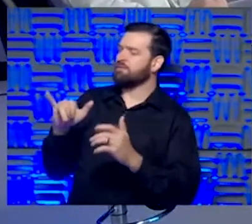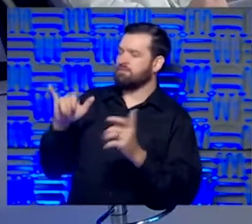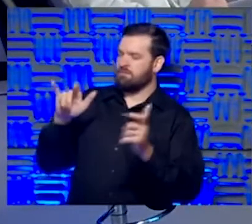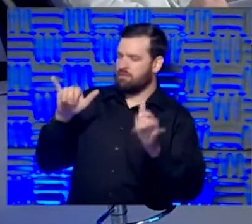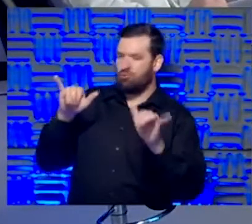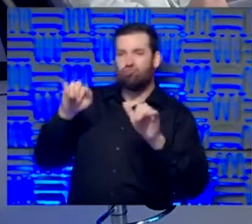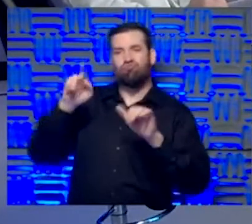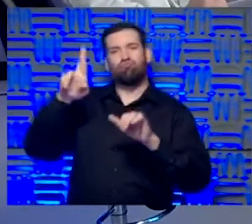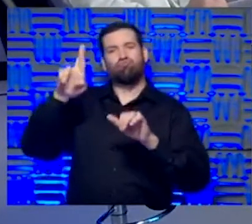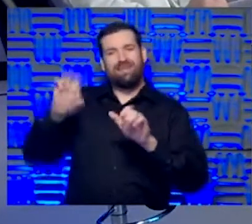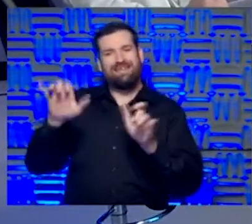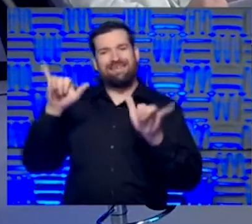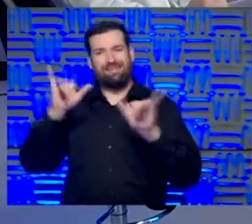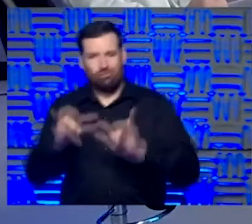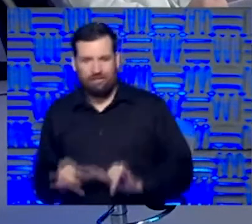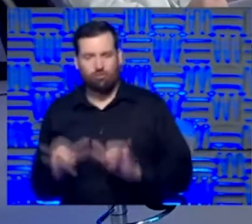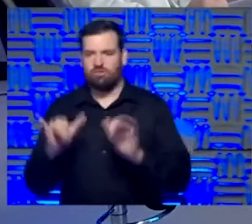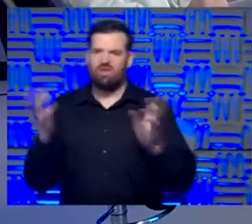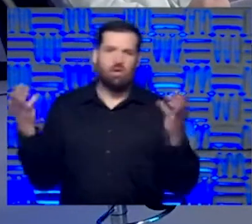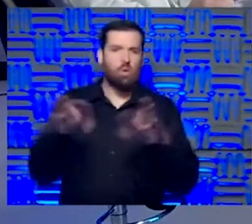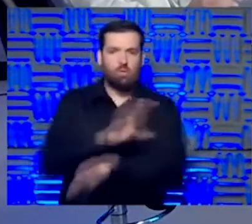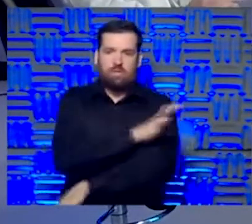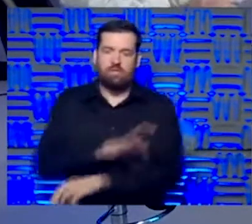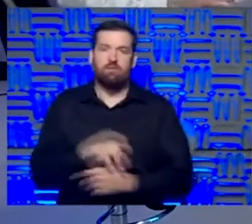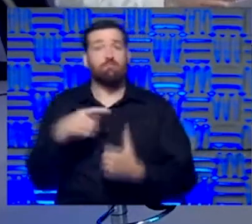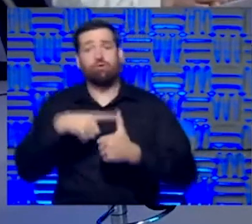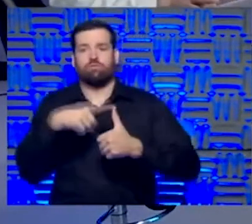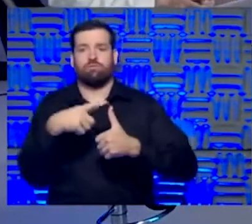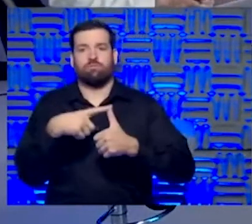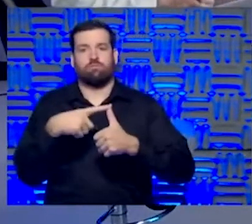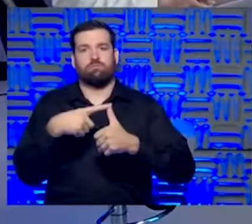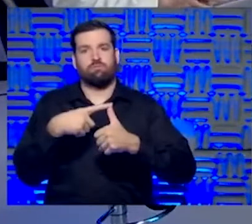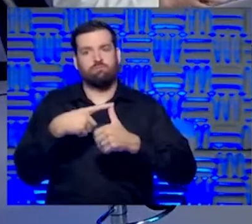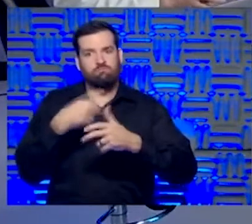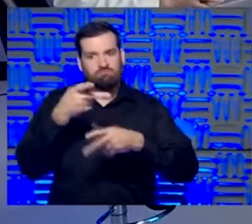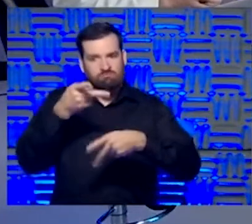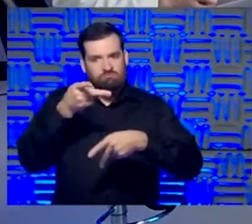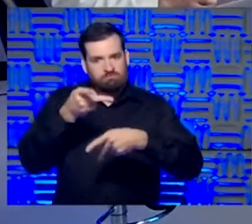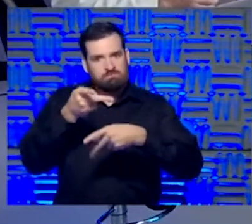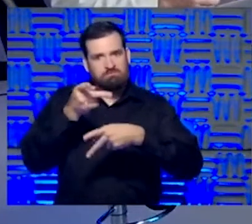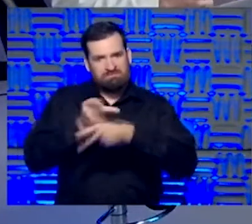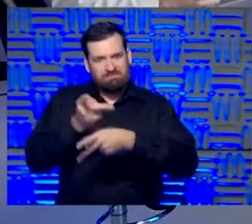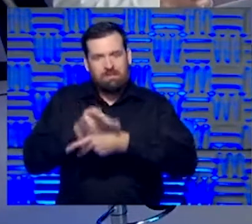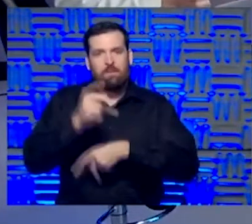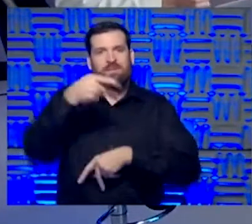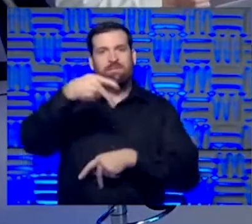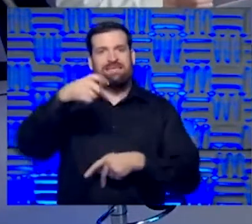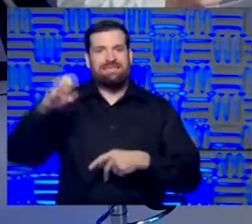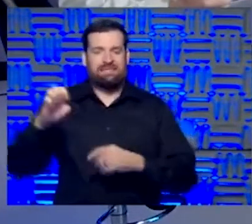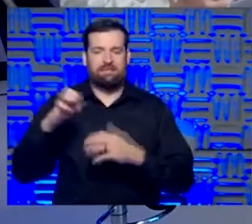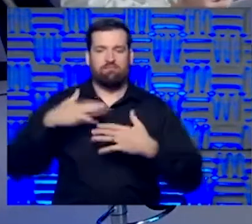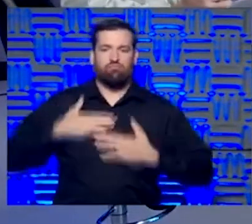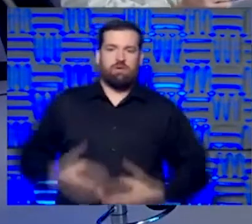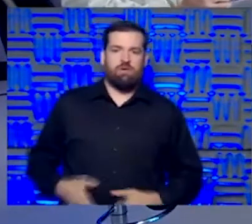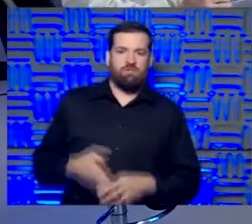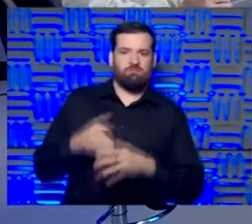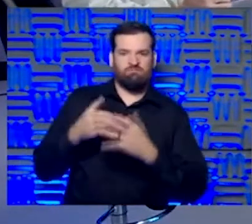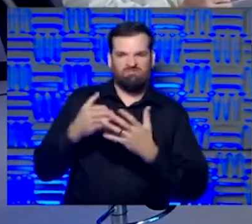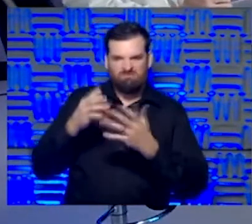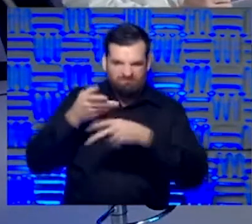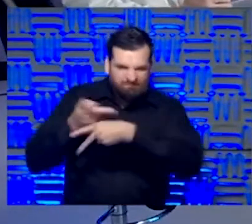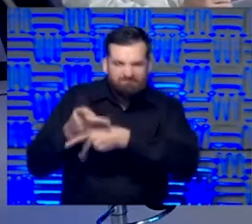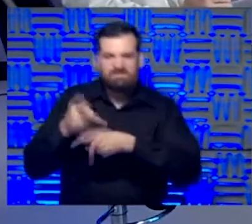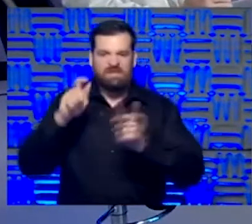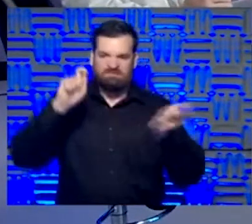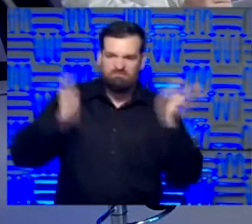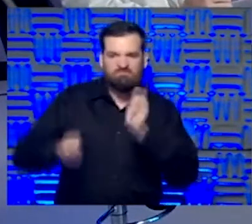and that's part of why we closed down the clinics, just to, well, first of all, protect or get our PPE supplies built up, but then to re-engineer our entire environment.